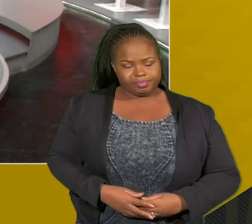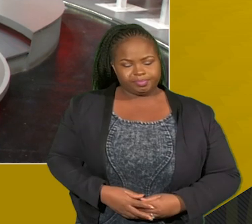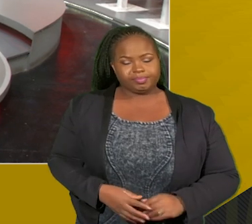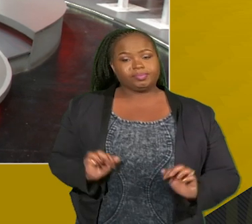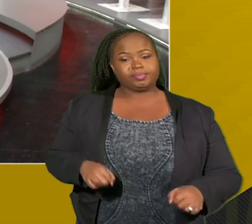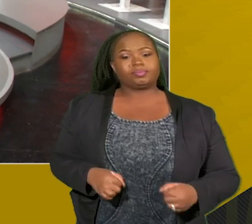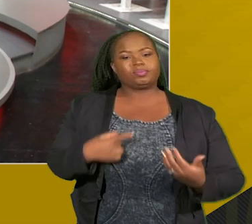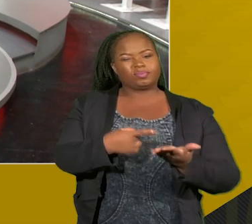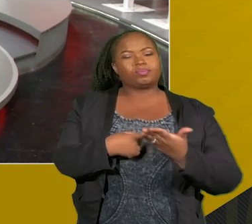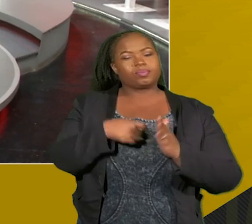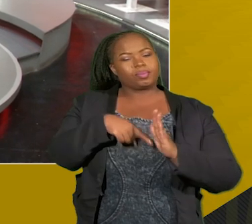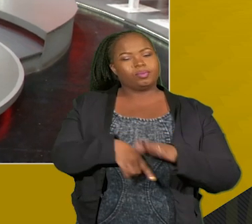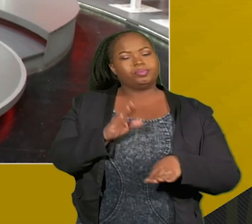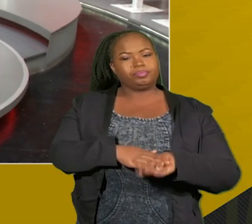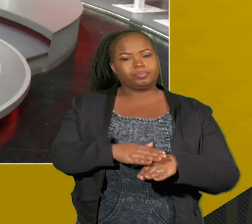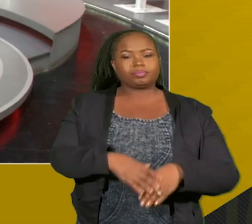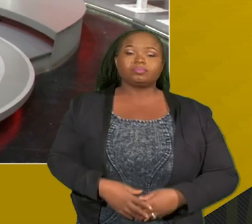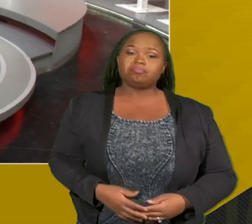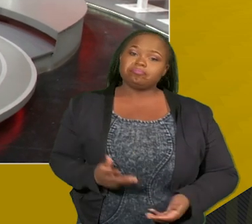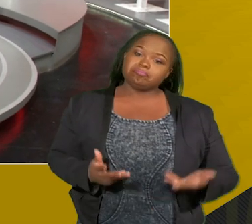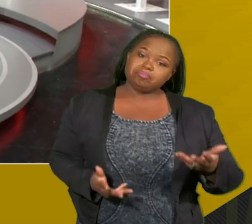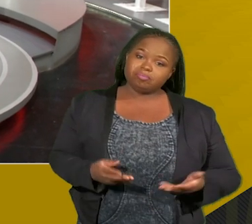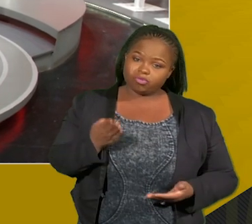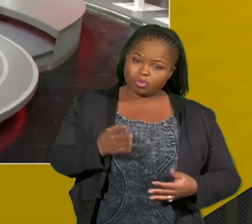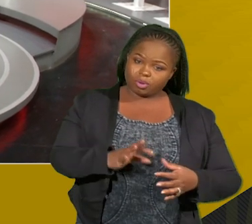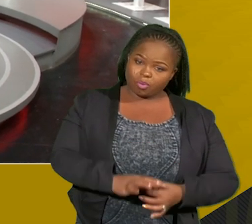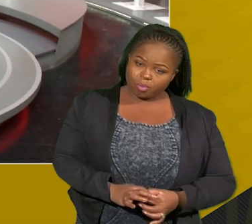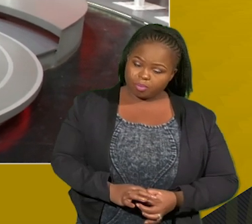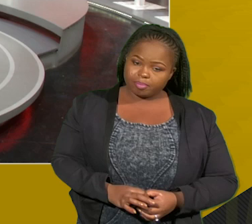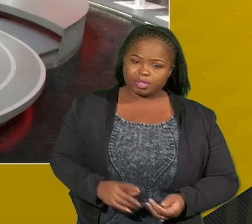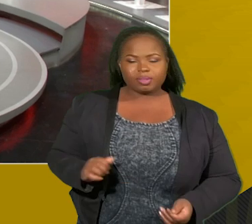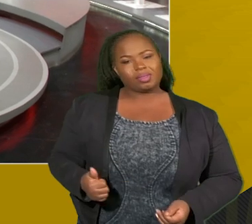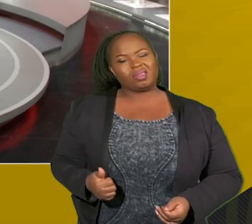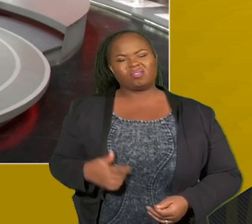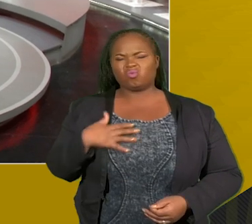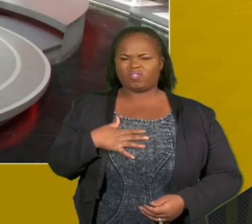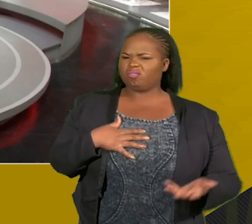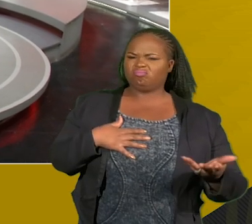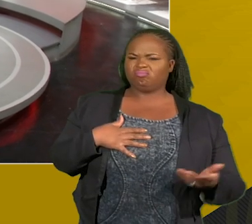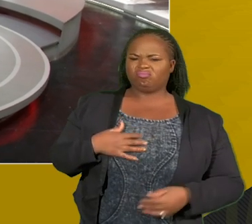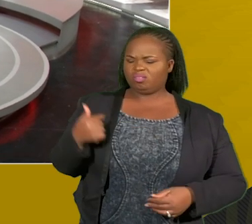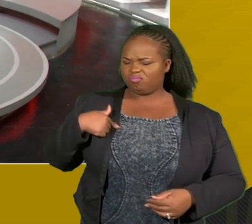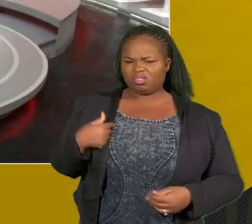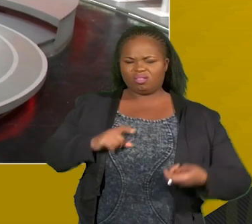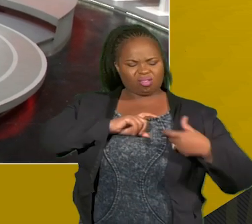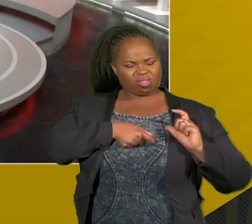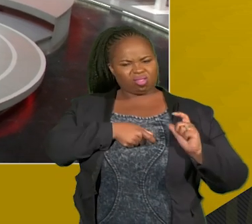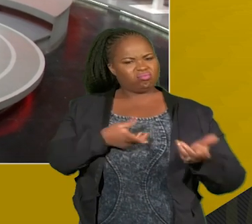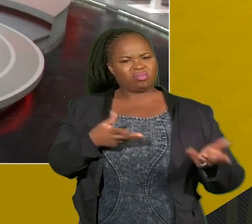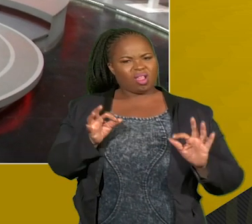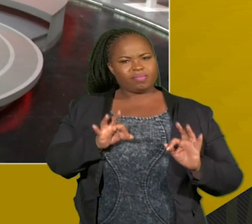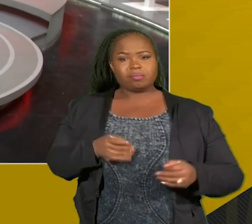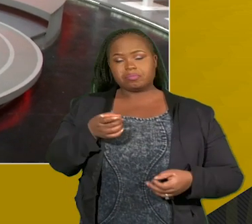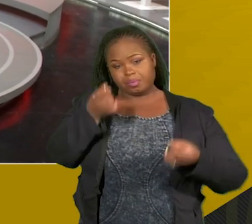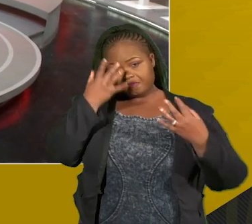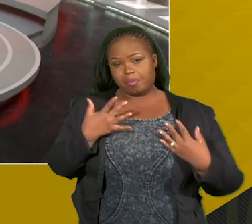Sakhuluma ngayo indaba yamantu besilisa maybe wena ekhaya unawe unokuyitshenja ngoba umkhwenu ukuthi no maybe I'm not broken maybe tell us that as